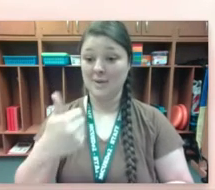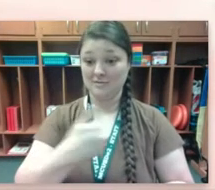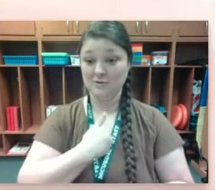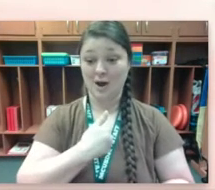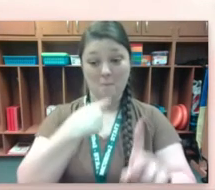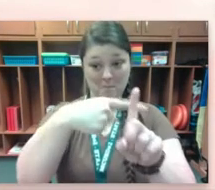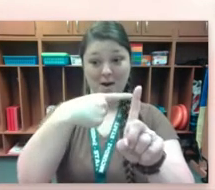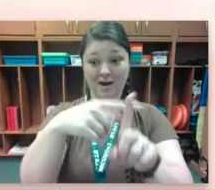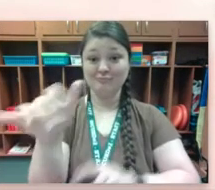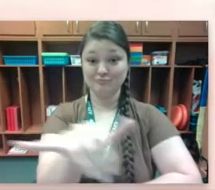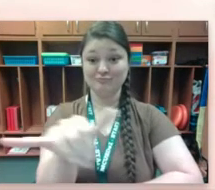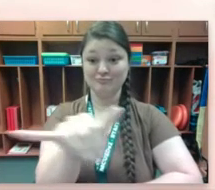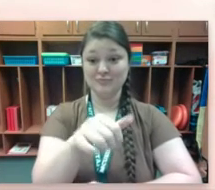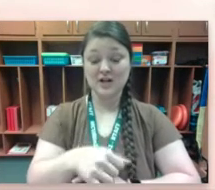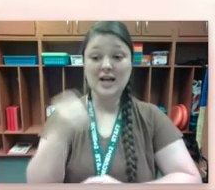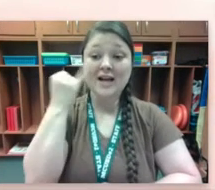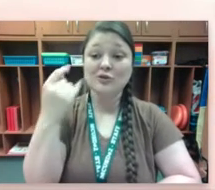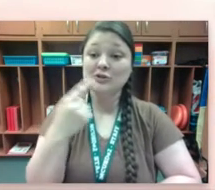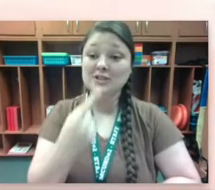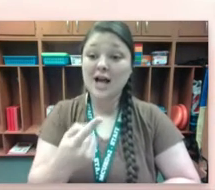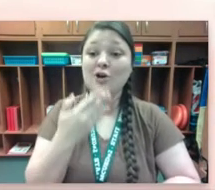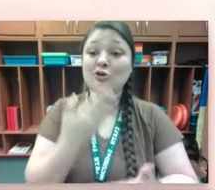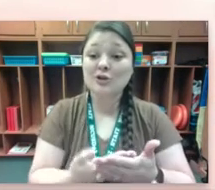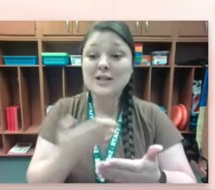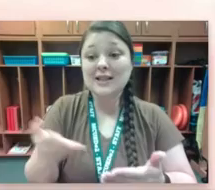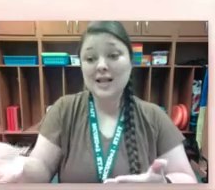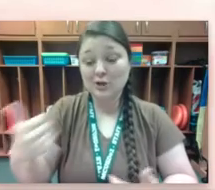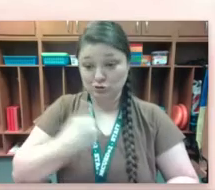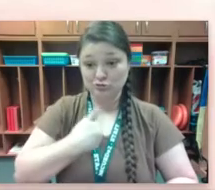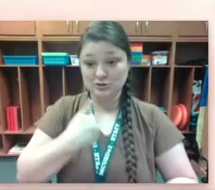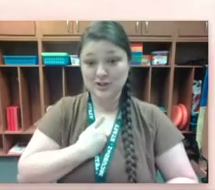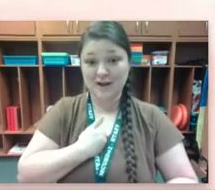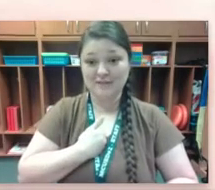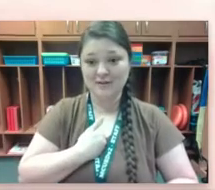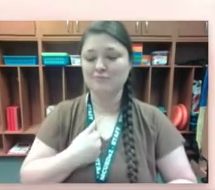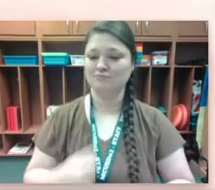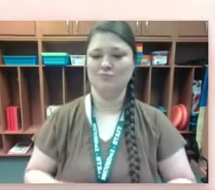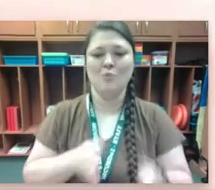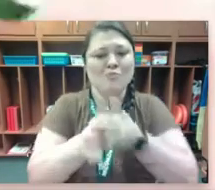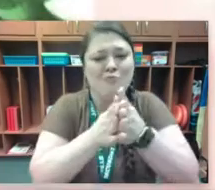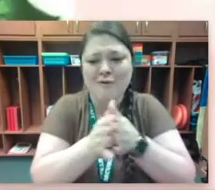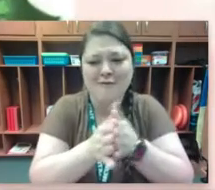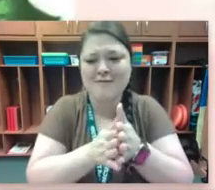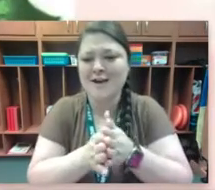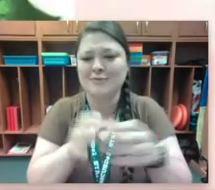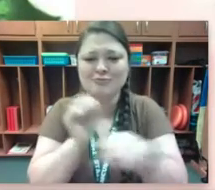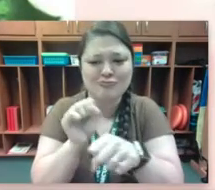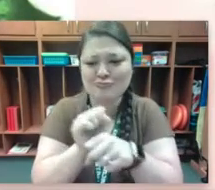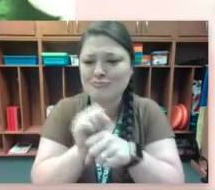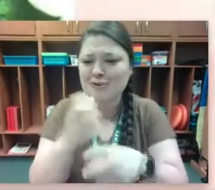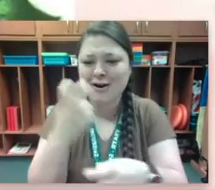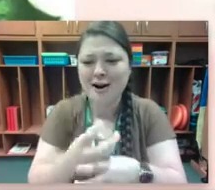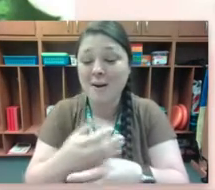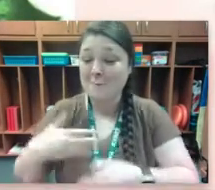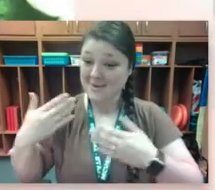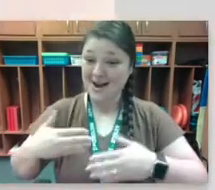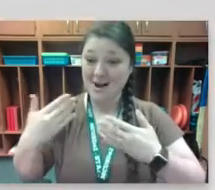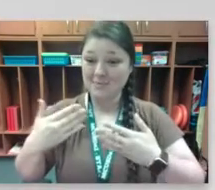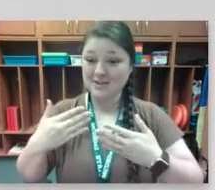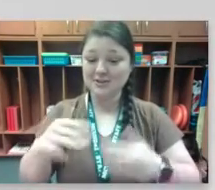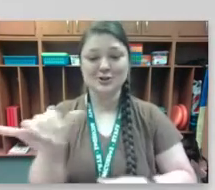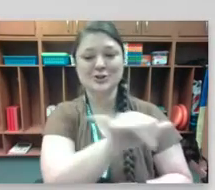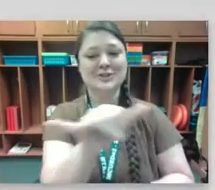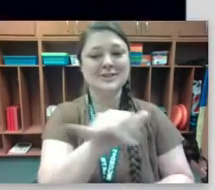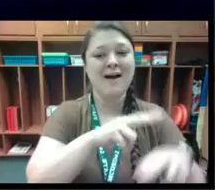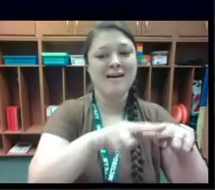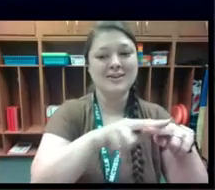positive things to yourself, then you can stay motivated, complete tasks, and be happy, just like the little engine that could.